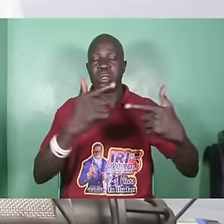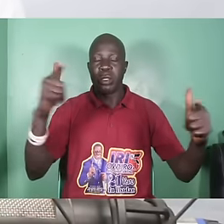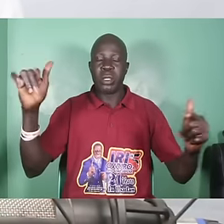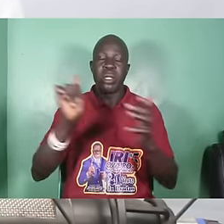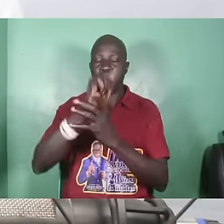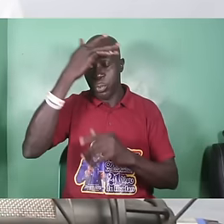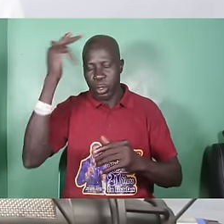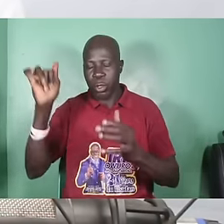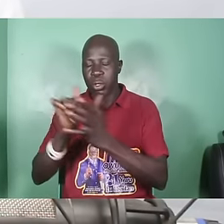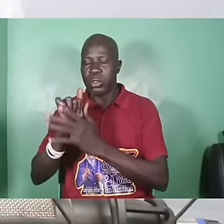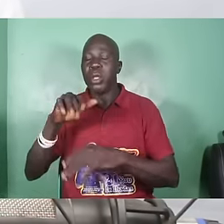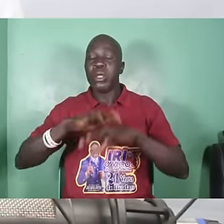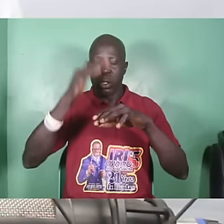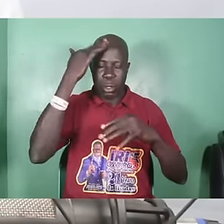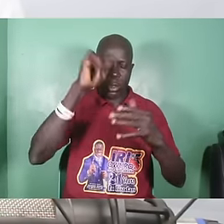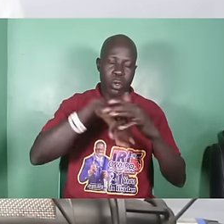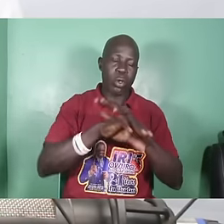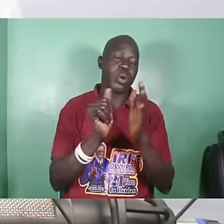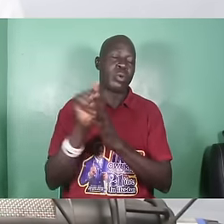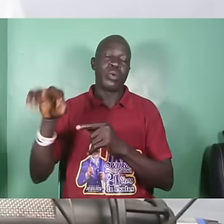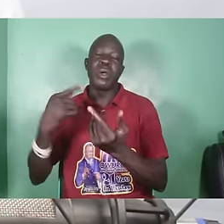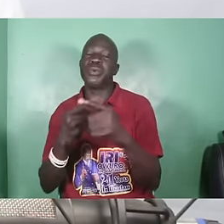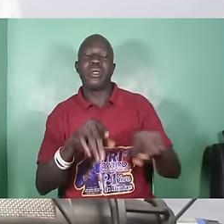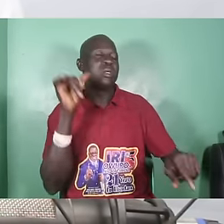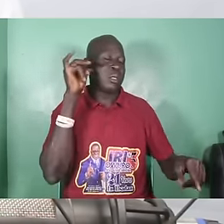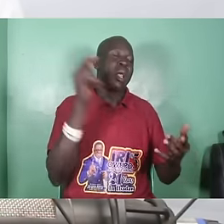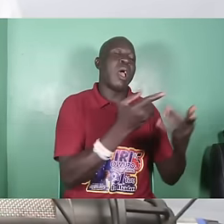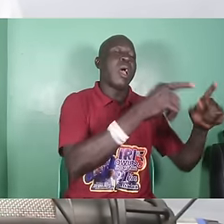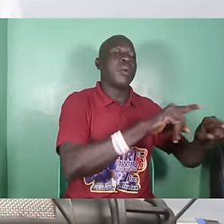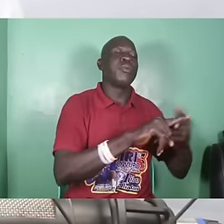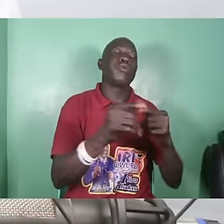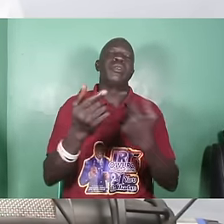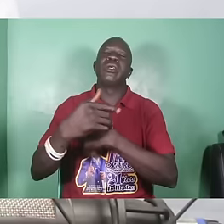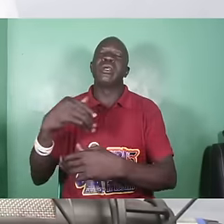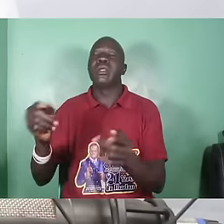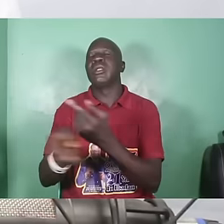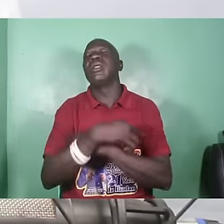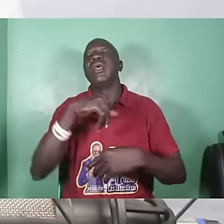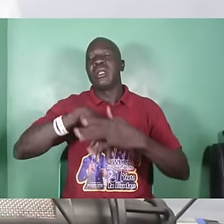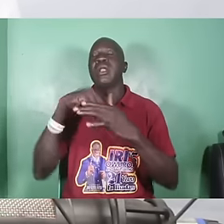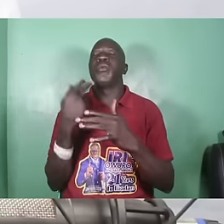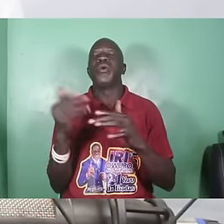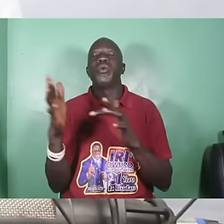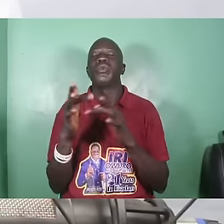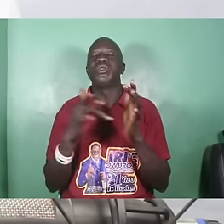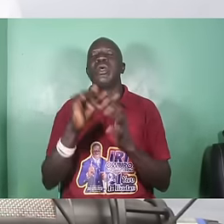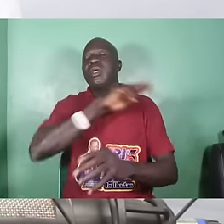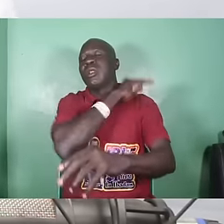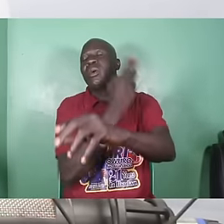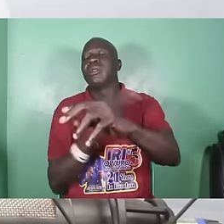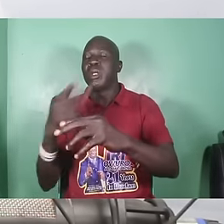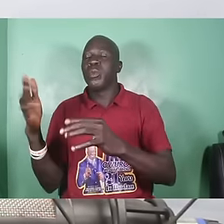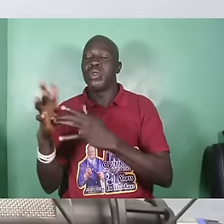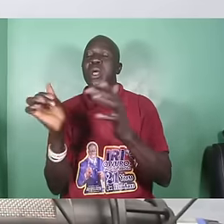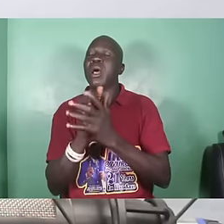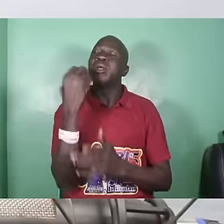great. Because you know what happened yesterday. It will sit a place in the name of Jesus. In the